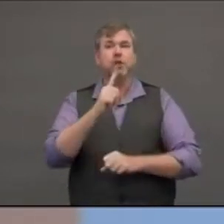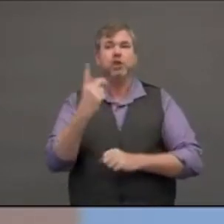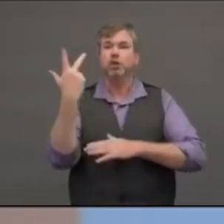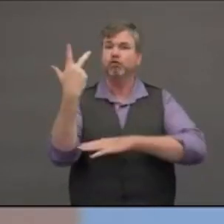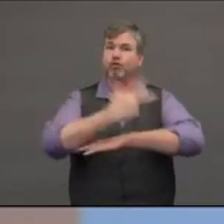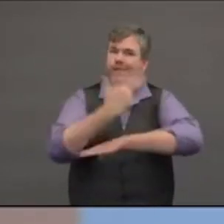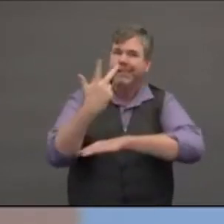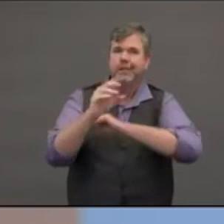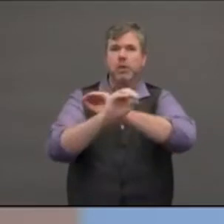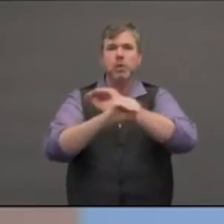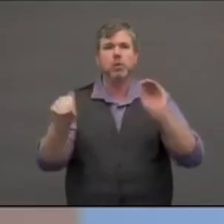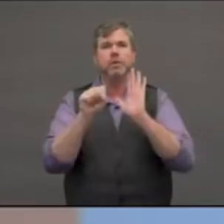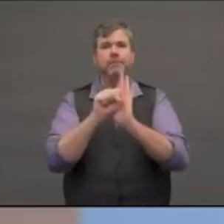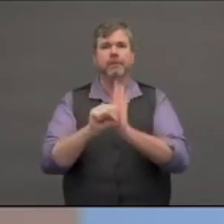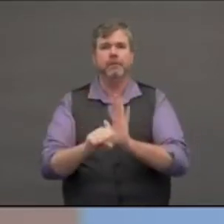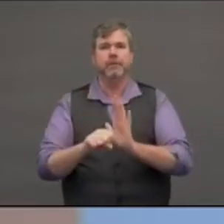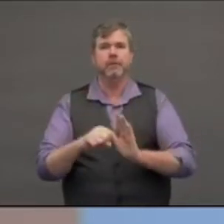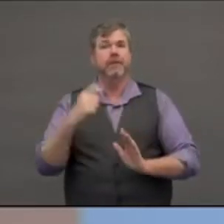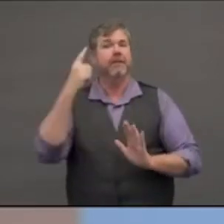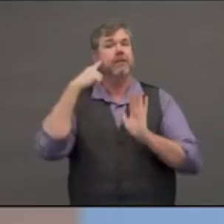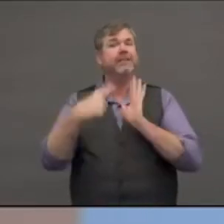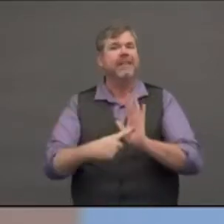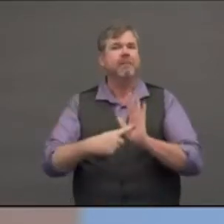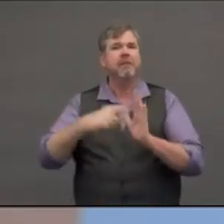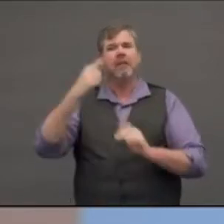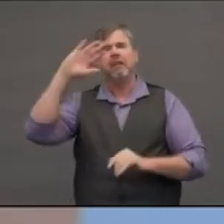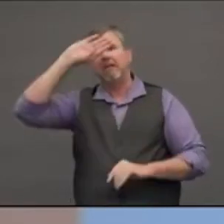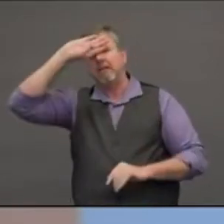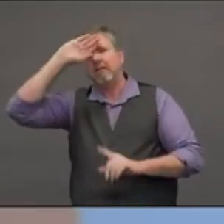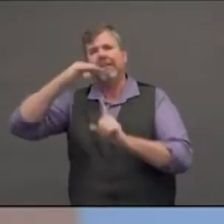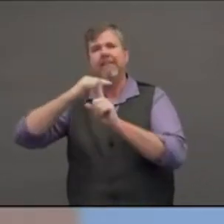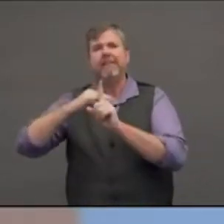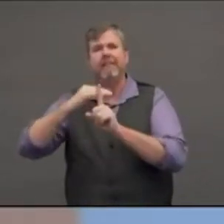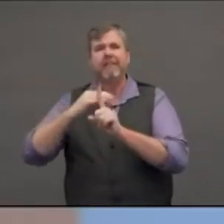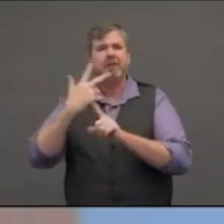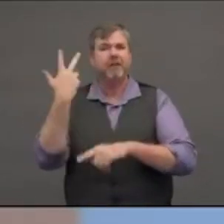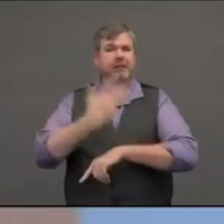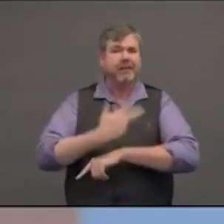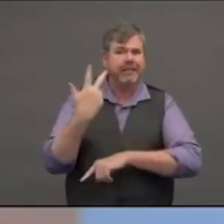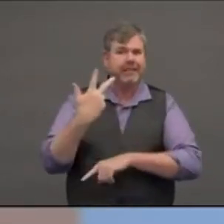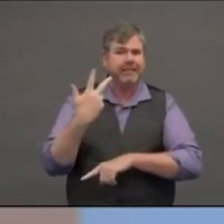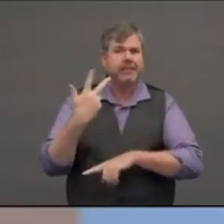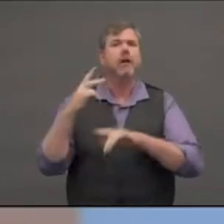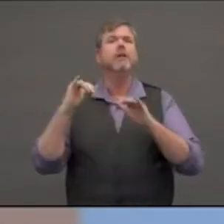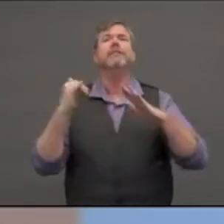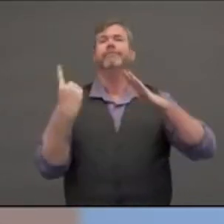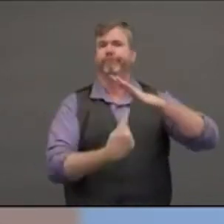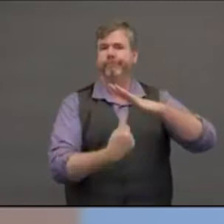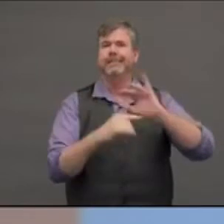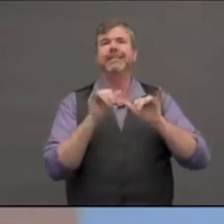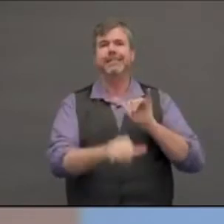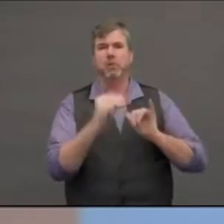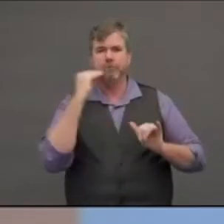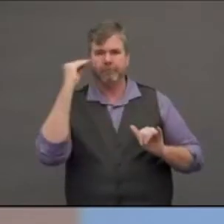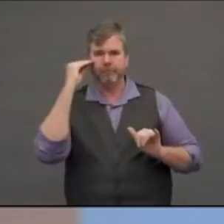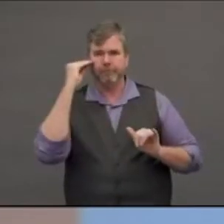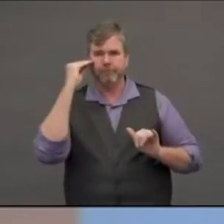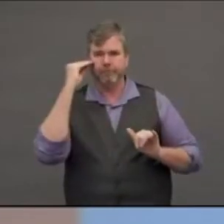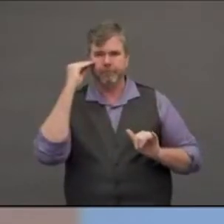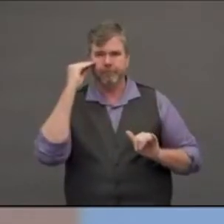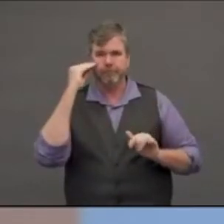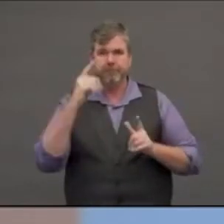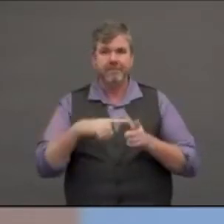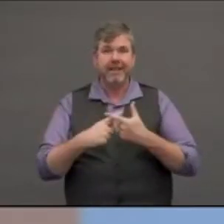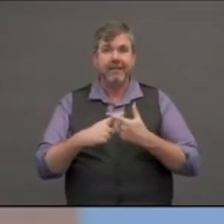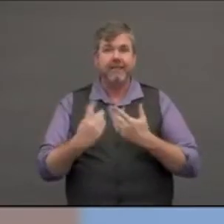have a fever for 3 days. On my first day of exhibiting a fever, I stay home. Well, I have that fever for 4 more days, and finally